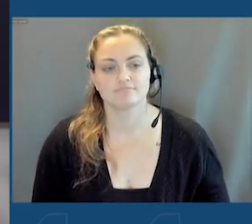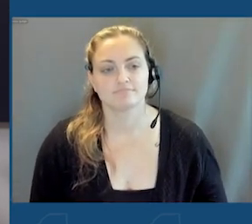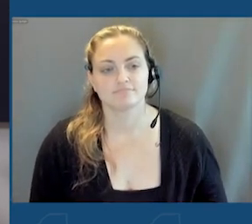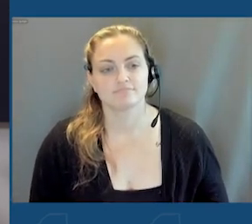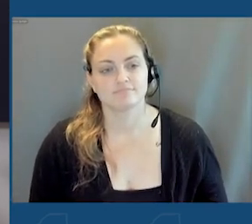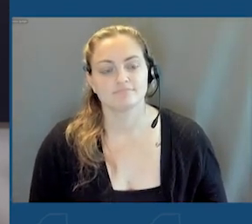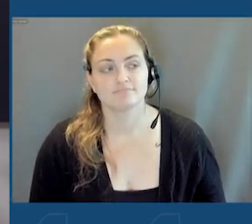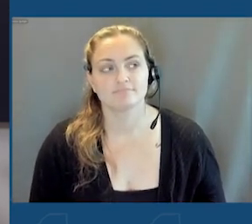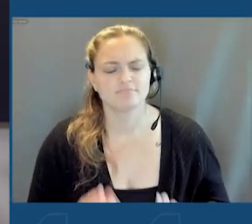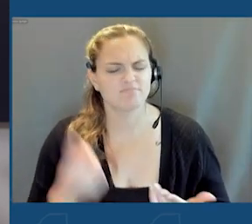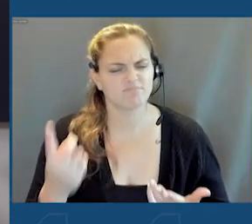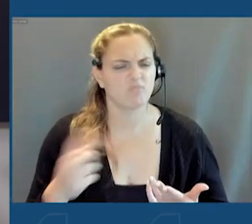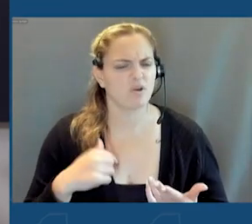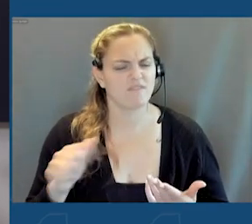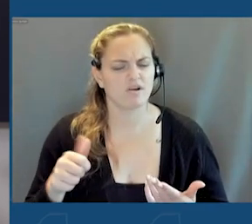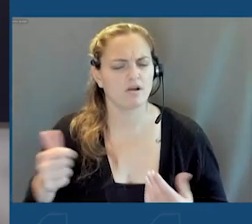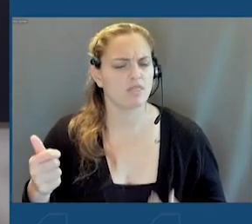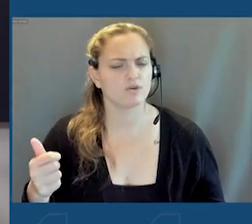And one of our other